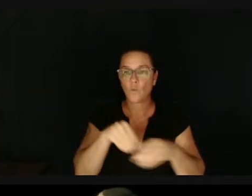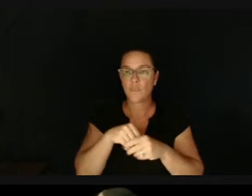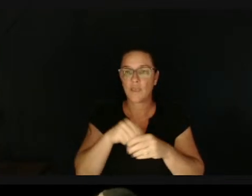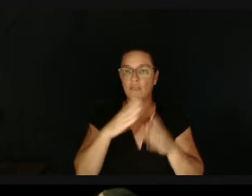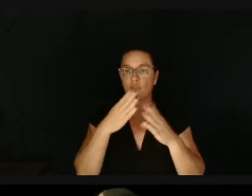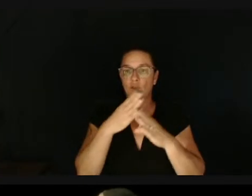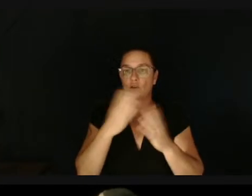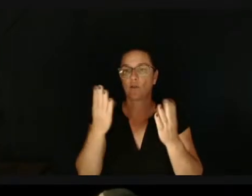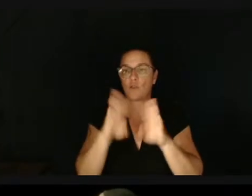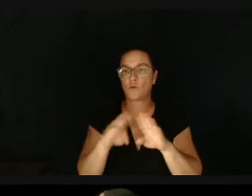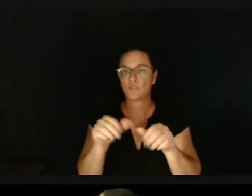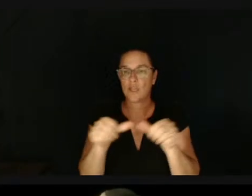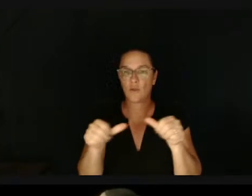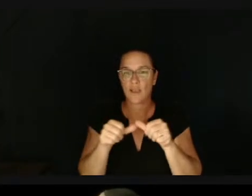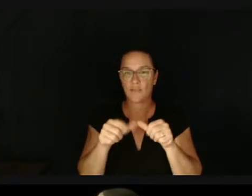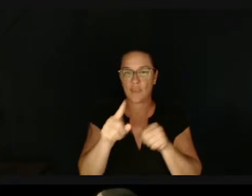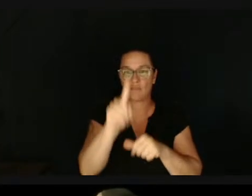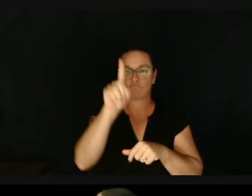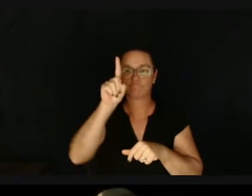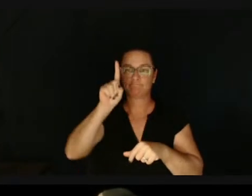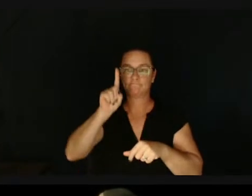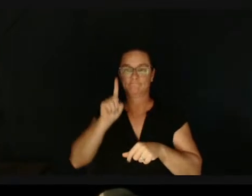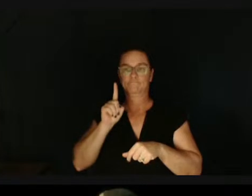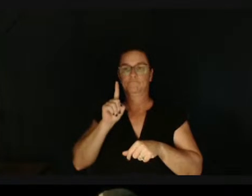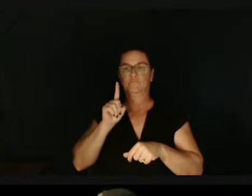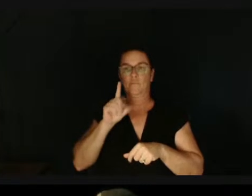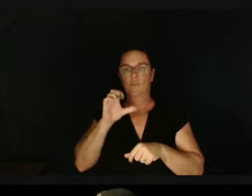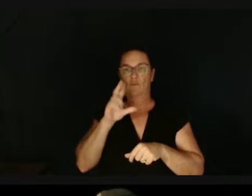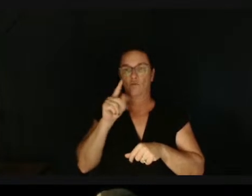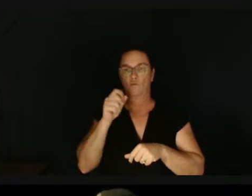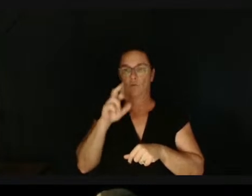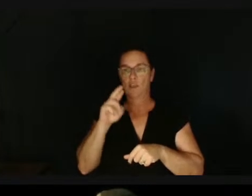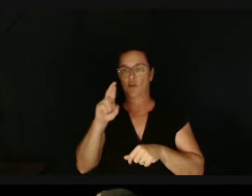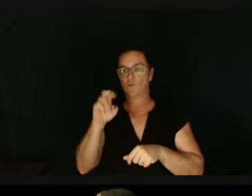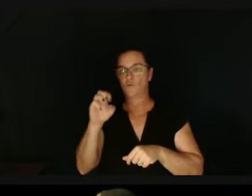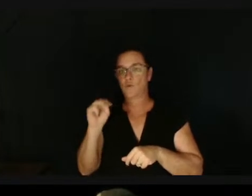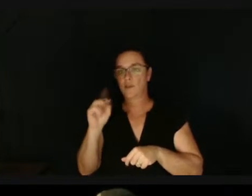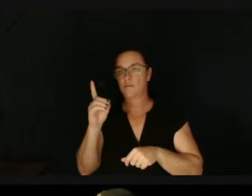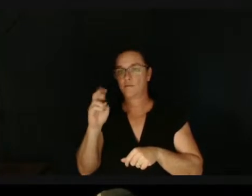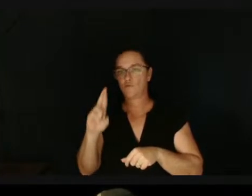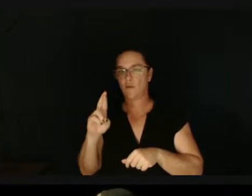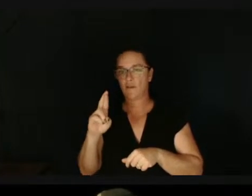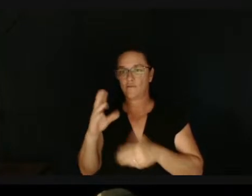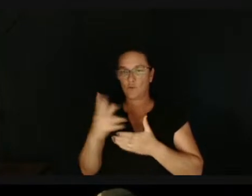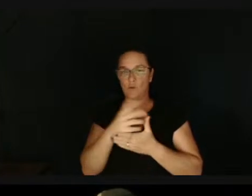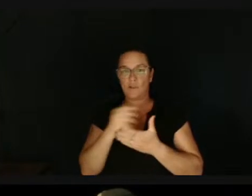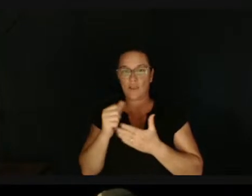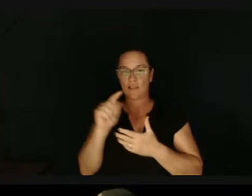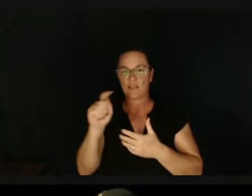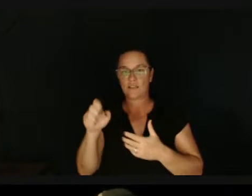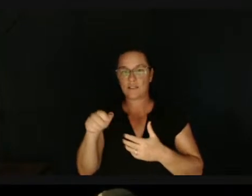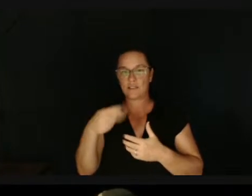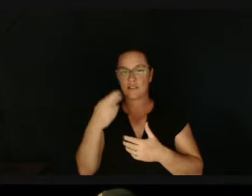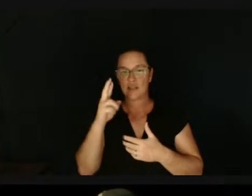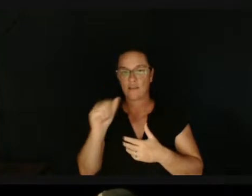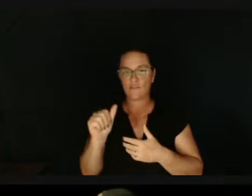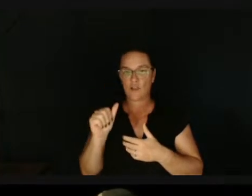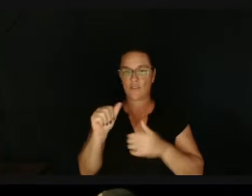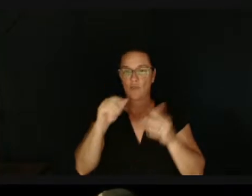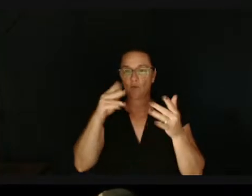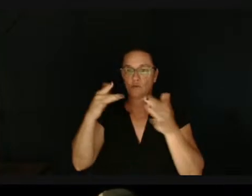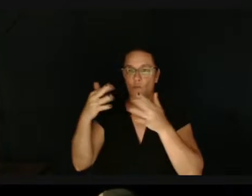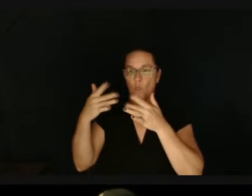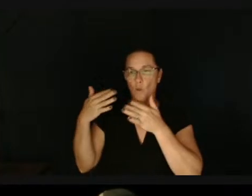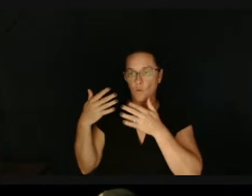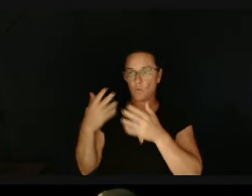Instead, they hung back along the closed portion of the Crater Rim Drive to collect samples of tephra that were intermittently blown in their